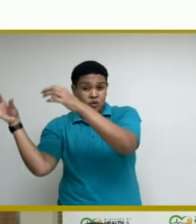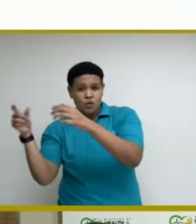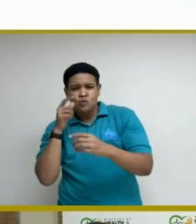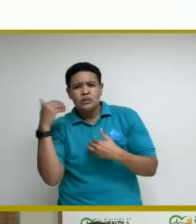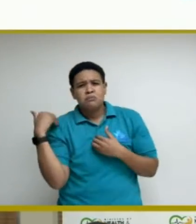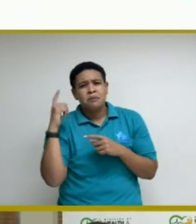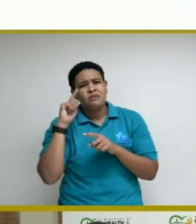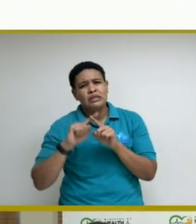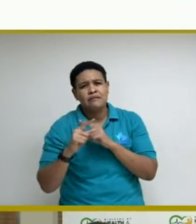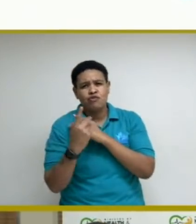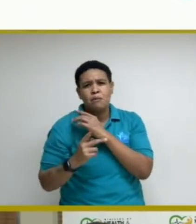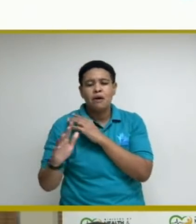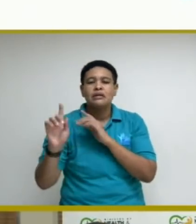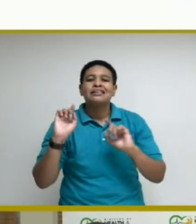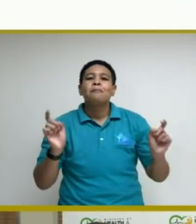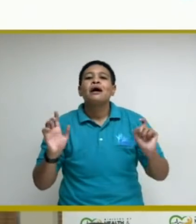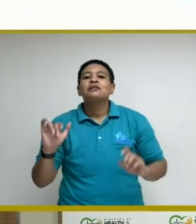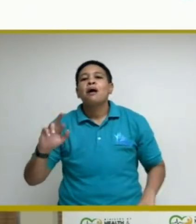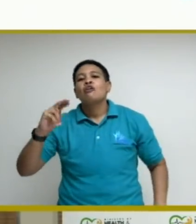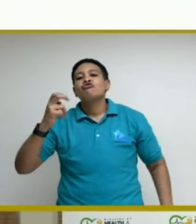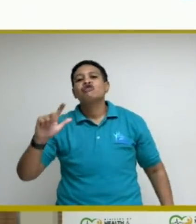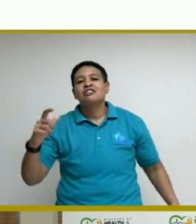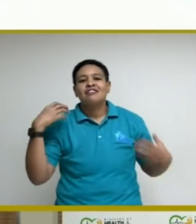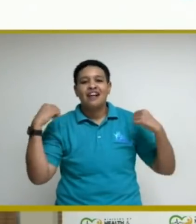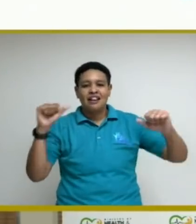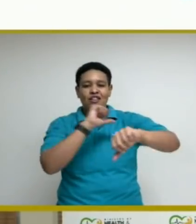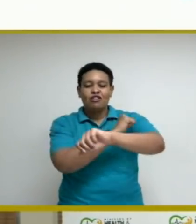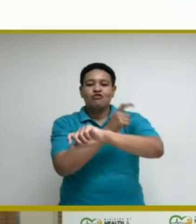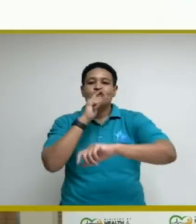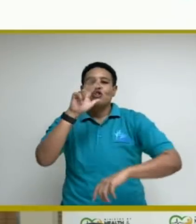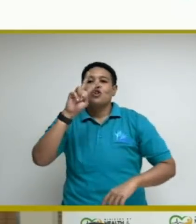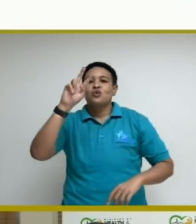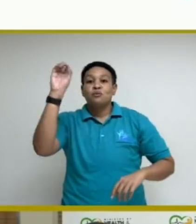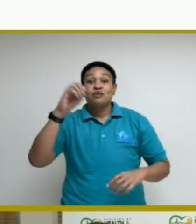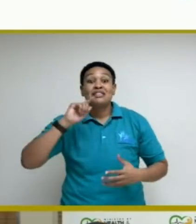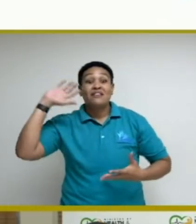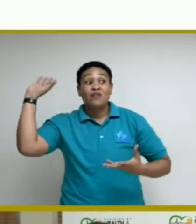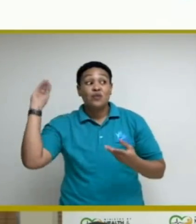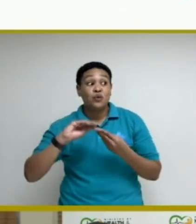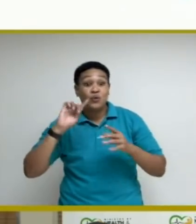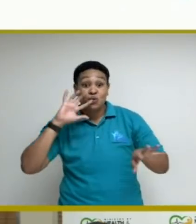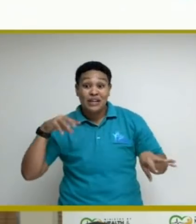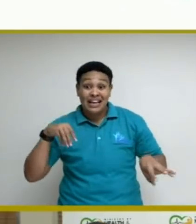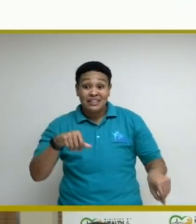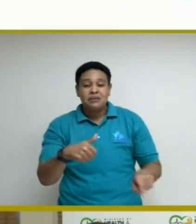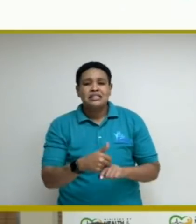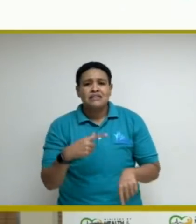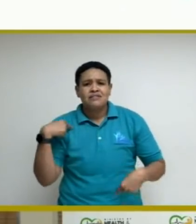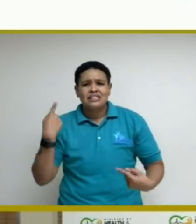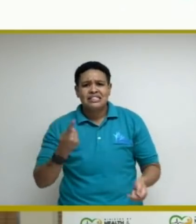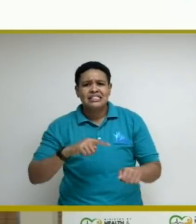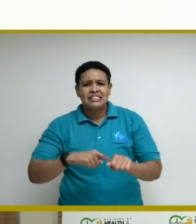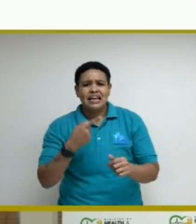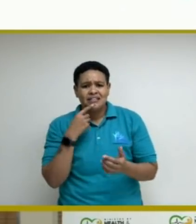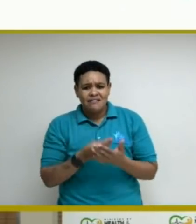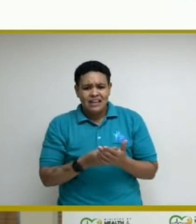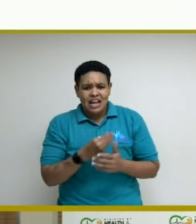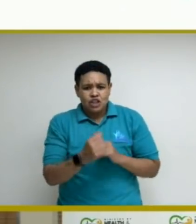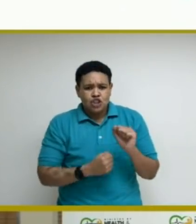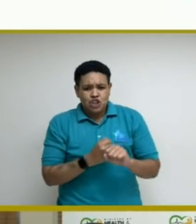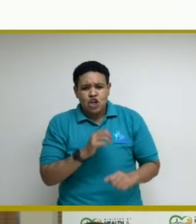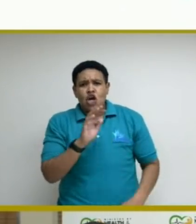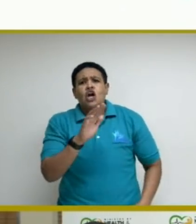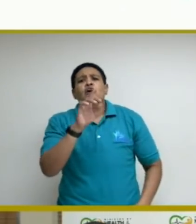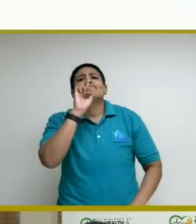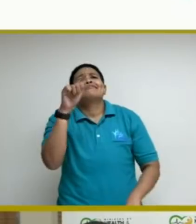is managed by the regional health authorities. And so 32% of the total expenditure since the beginning of the financial year